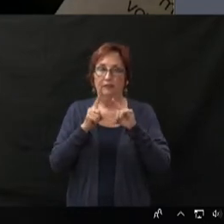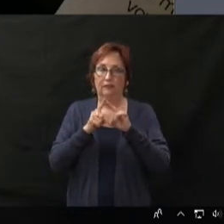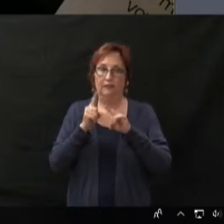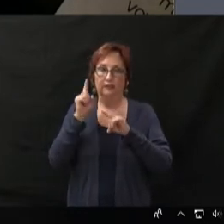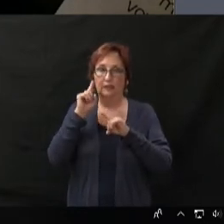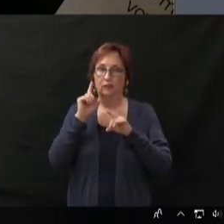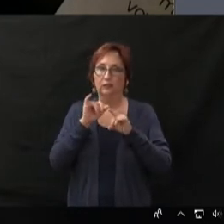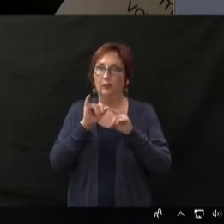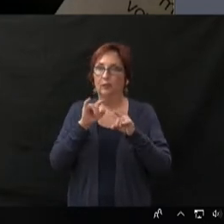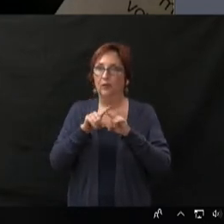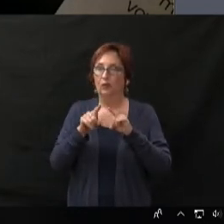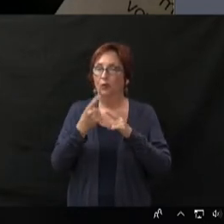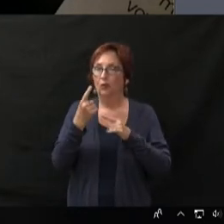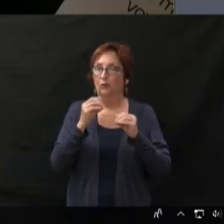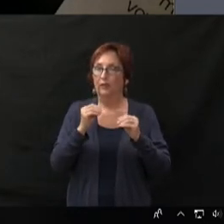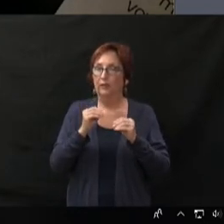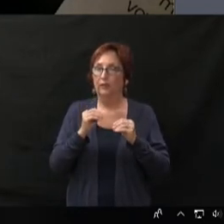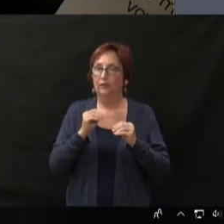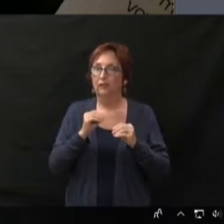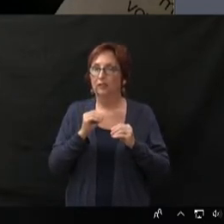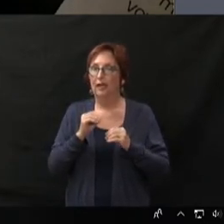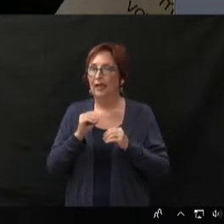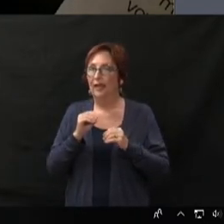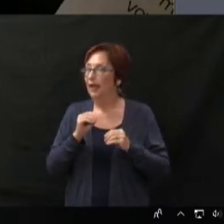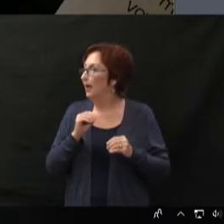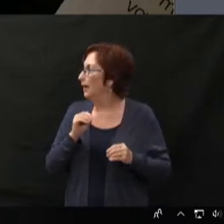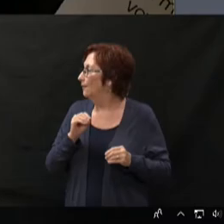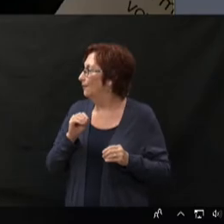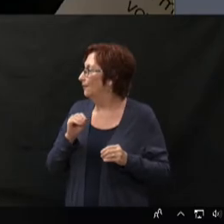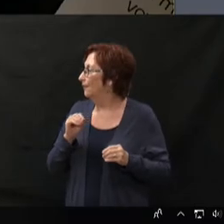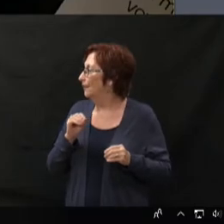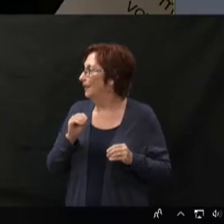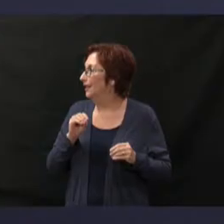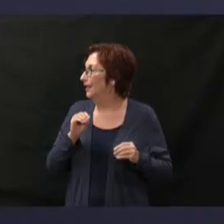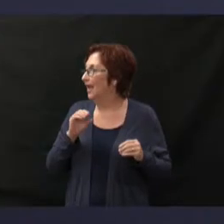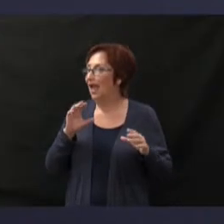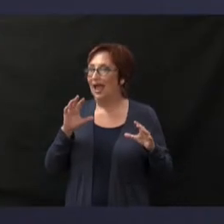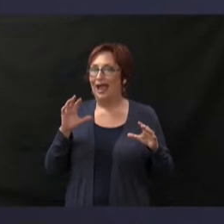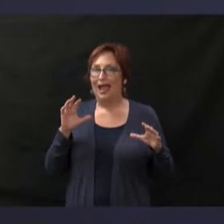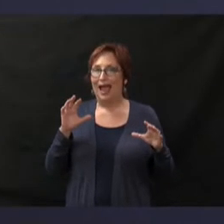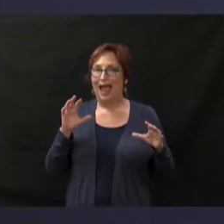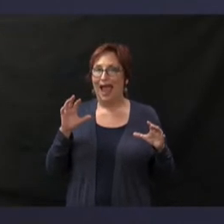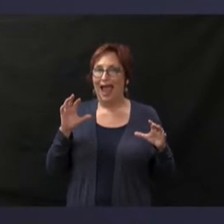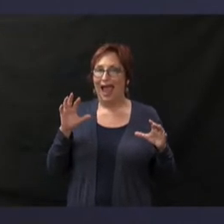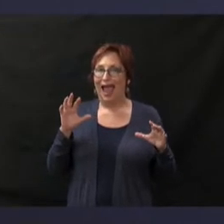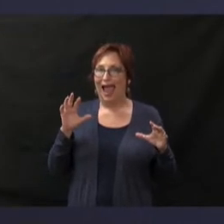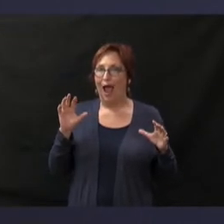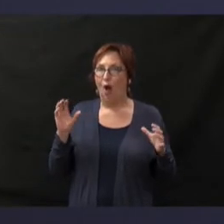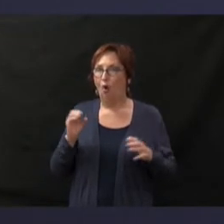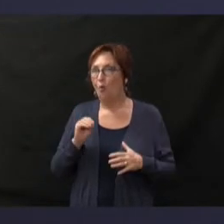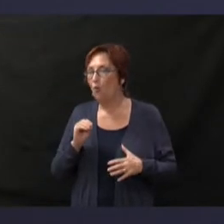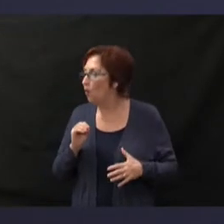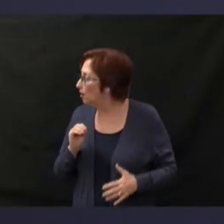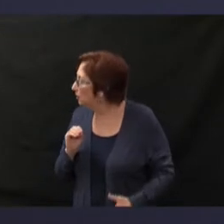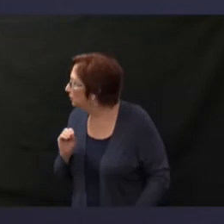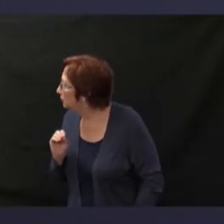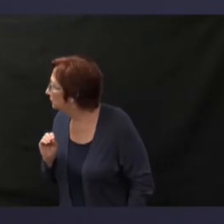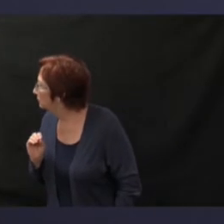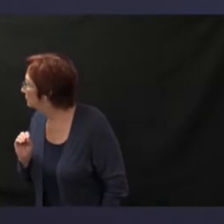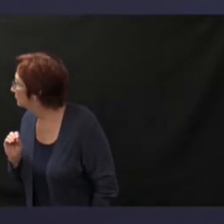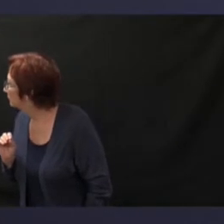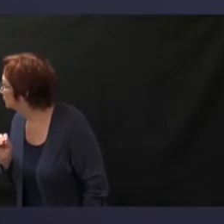on is OU says, ow. See how my mouth slides? It starts out big, ow, and goes